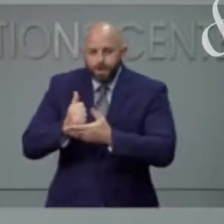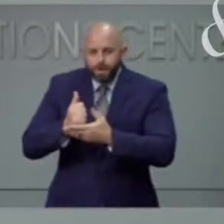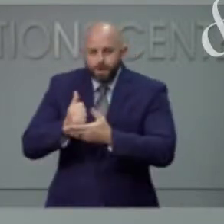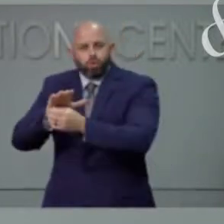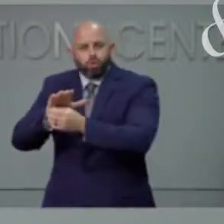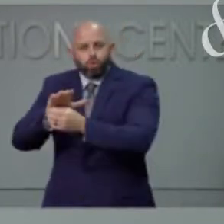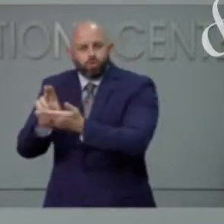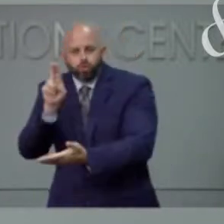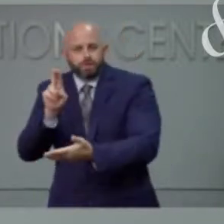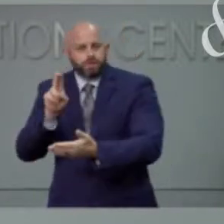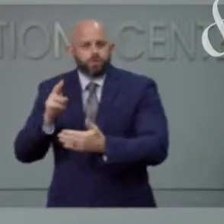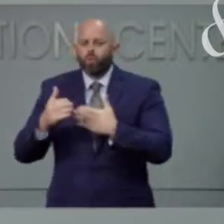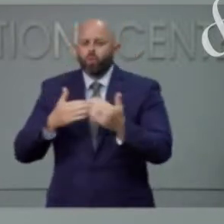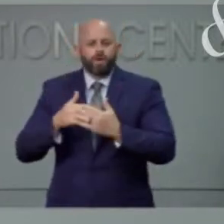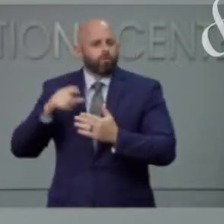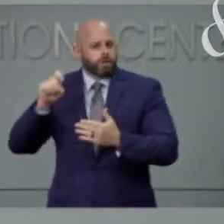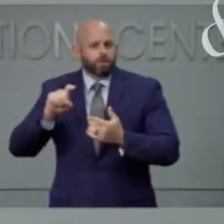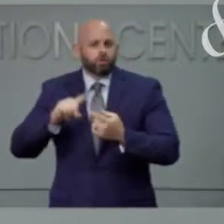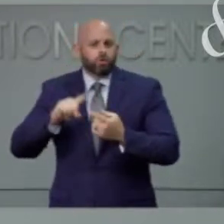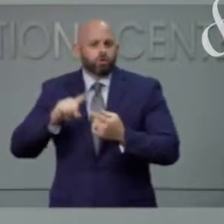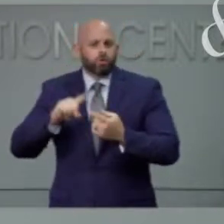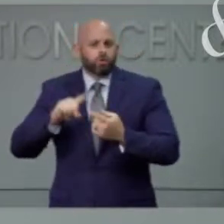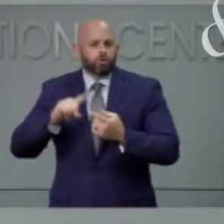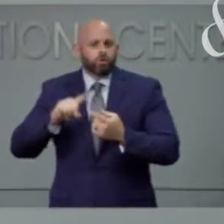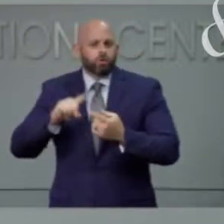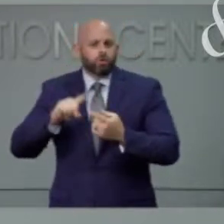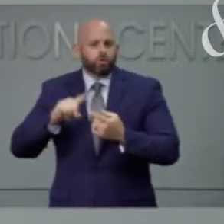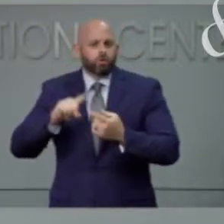need to respond to those outbreaks.